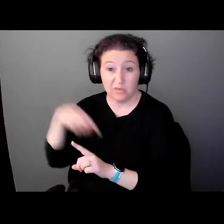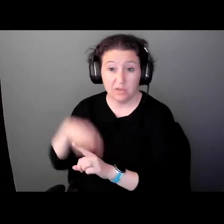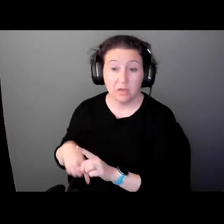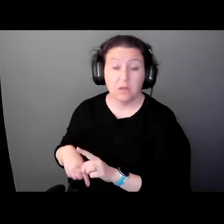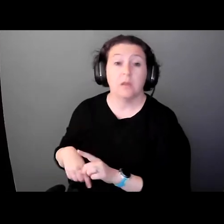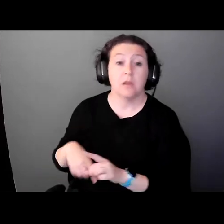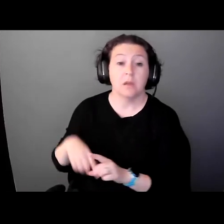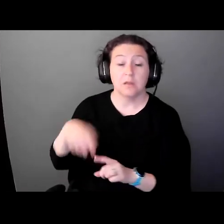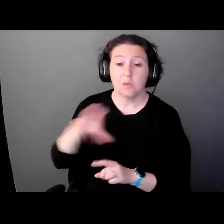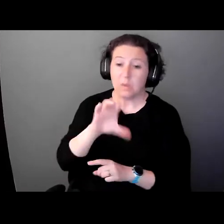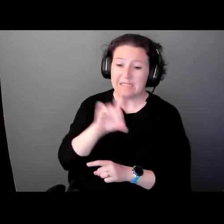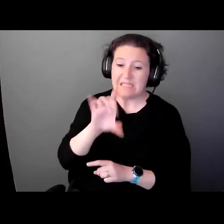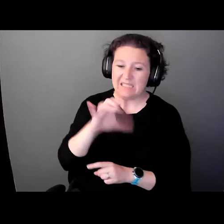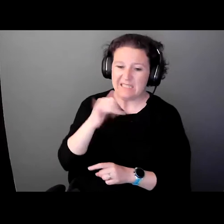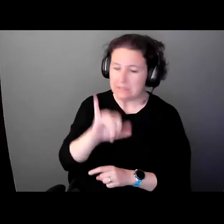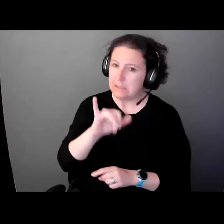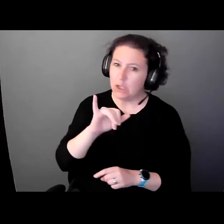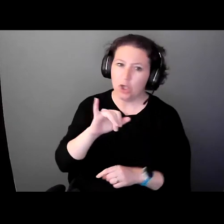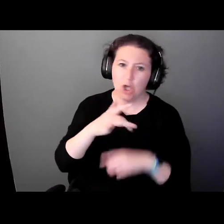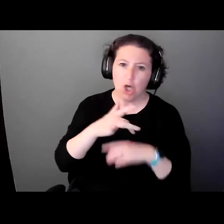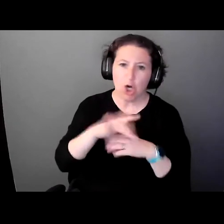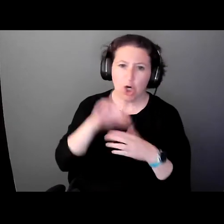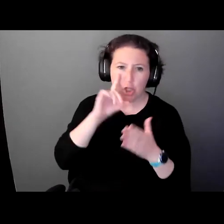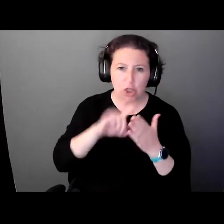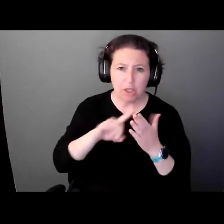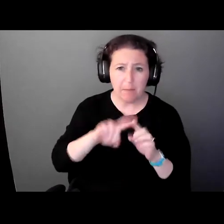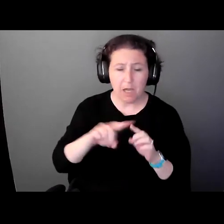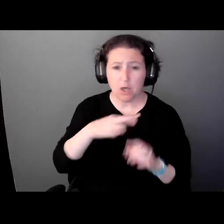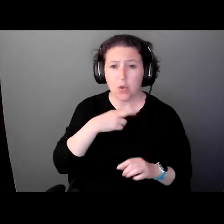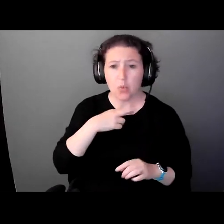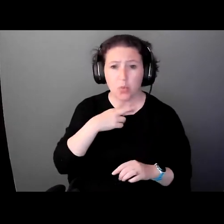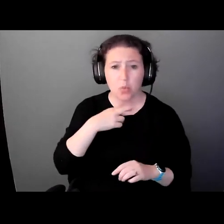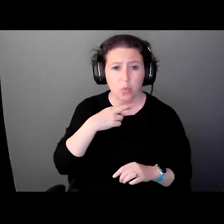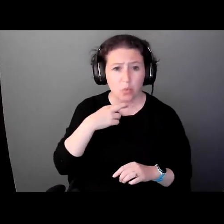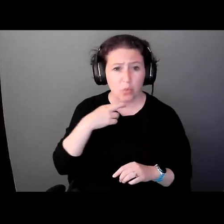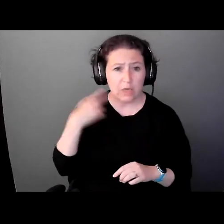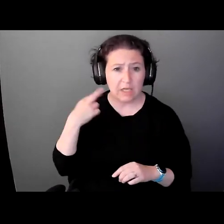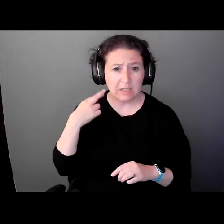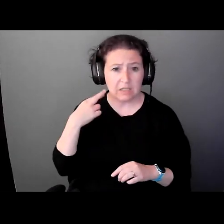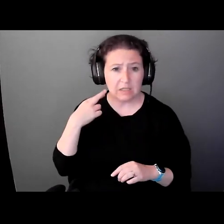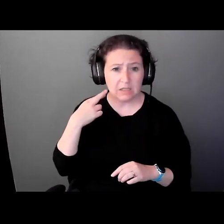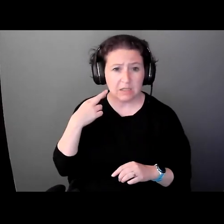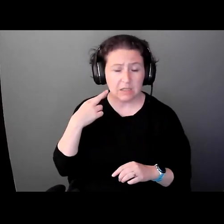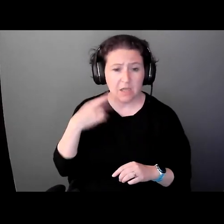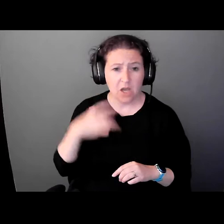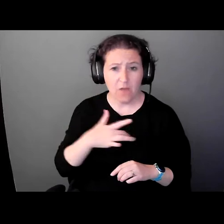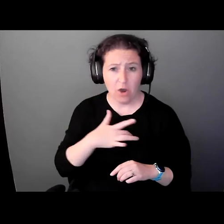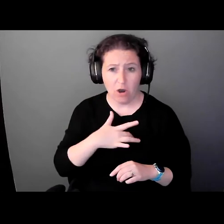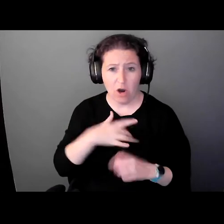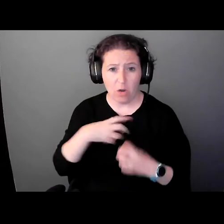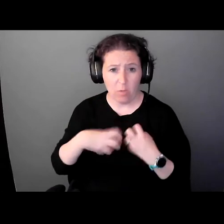very early on, but the risk of heart involvement from natural infection with COVID